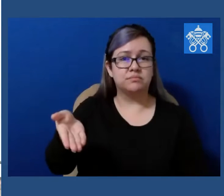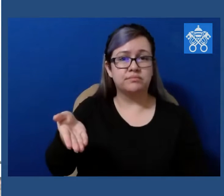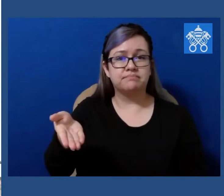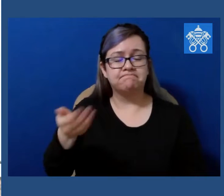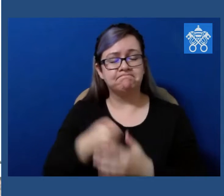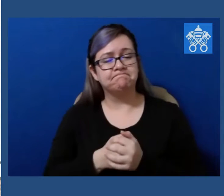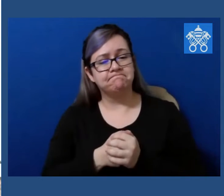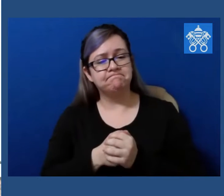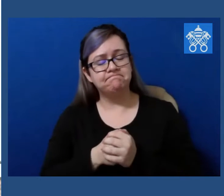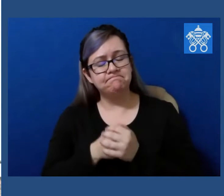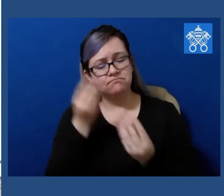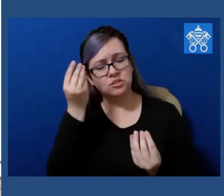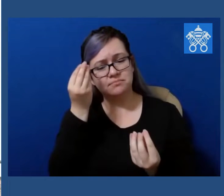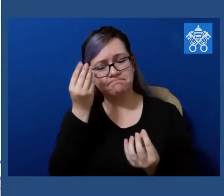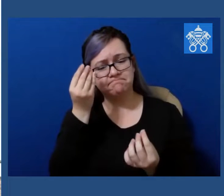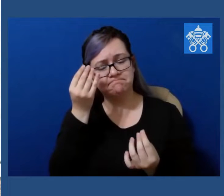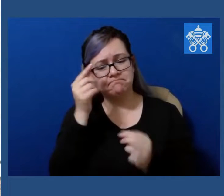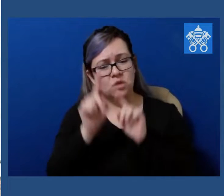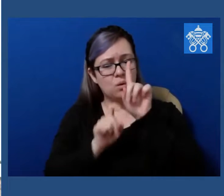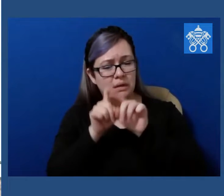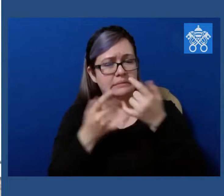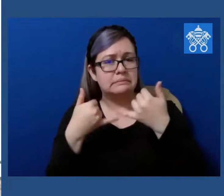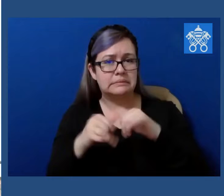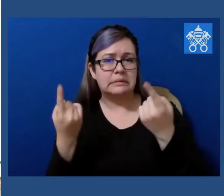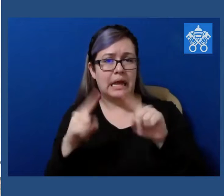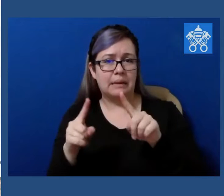These are questions that also come up today,